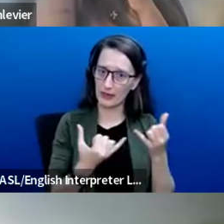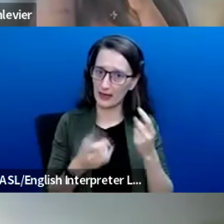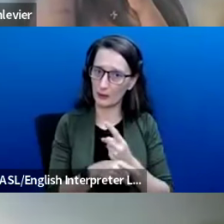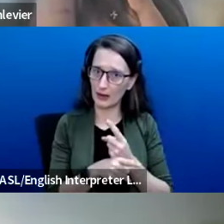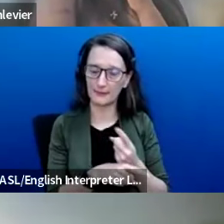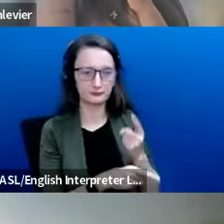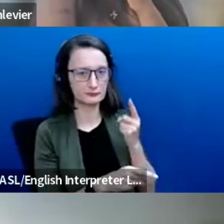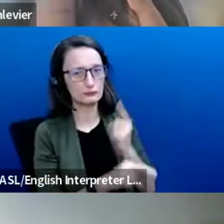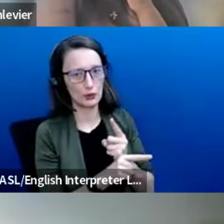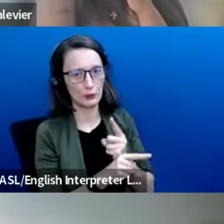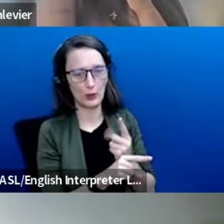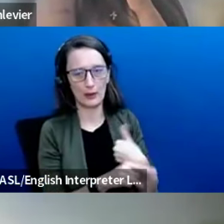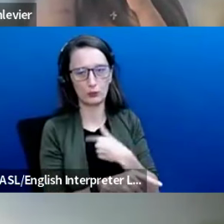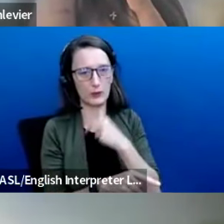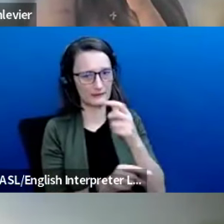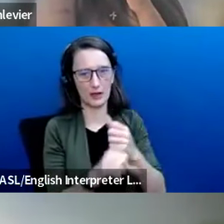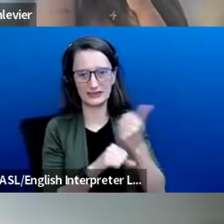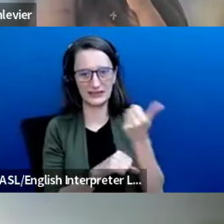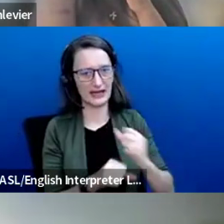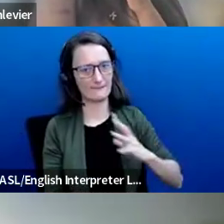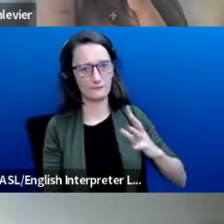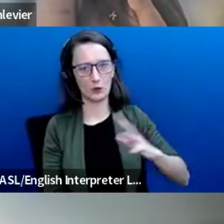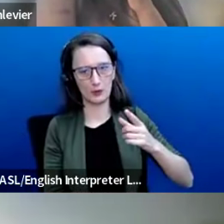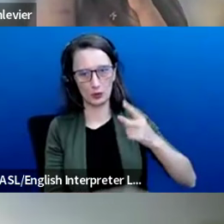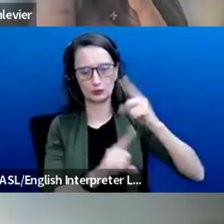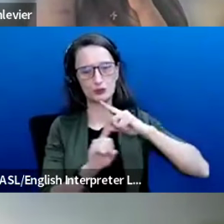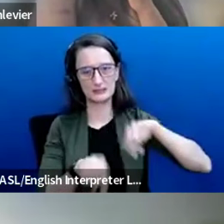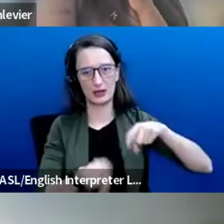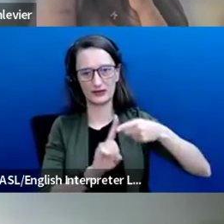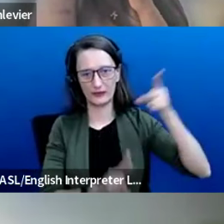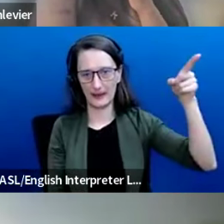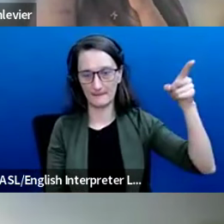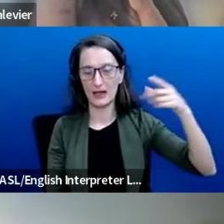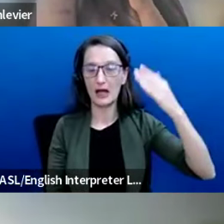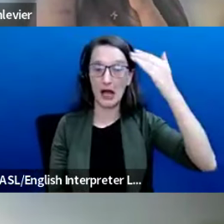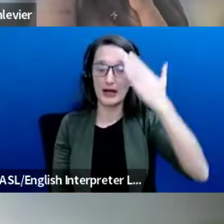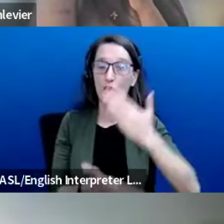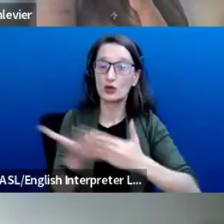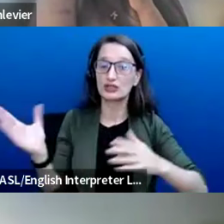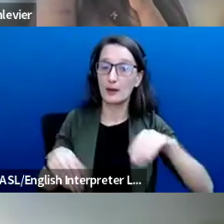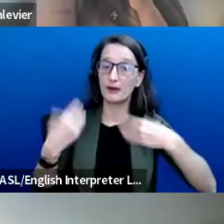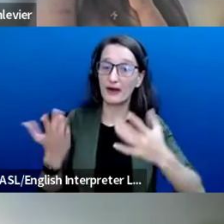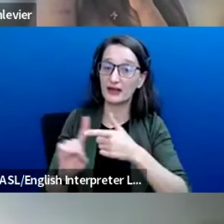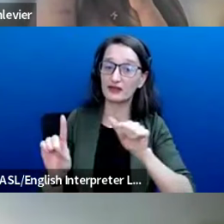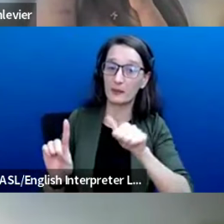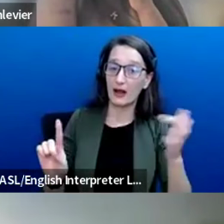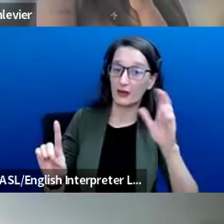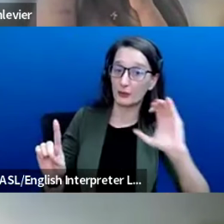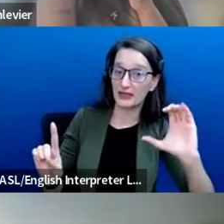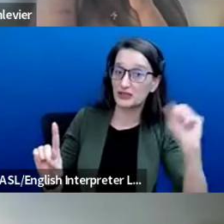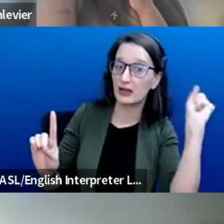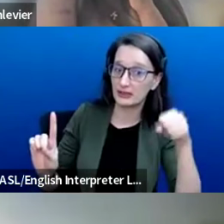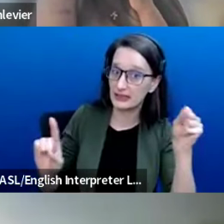Correct. We have not received any formal responses. I know some providers have from other regional centers, but we haven't received any from the department as of